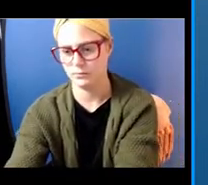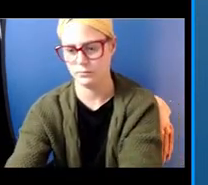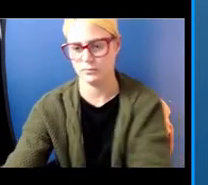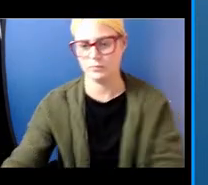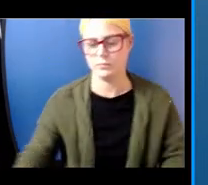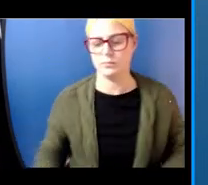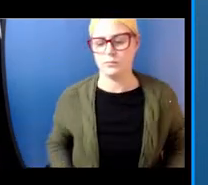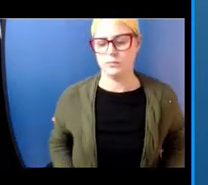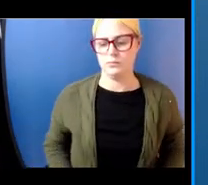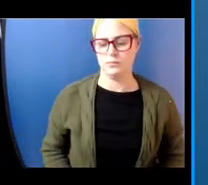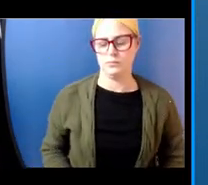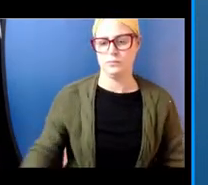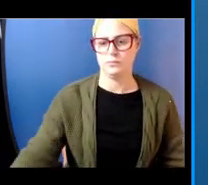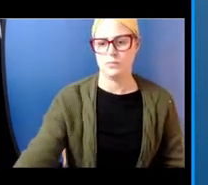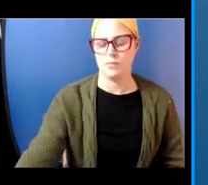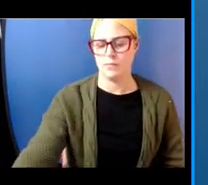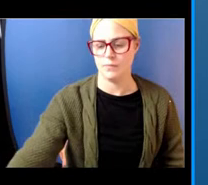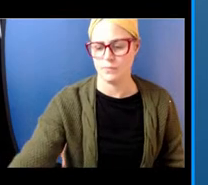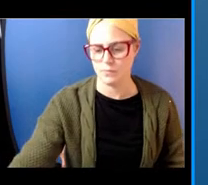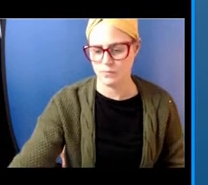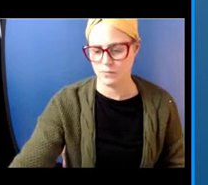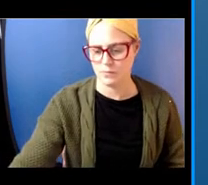thank you